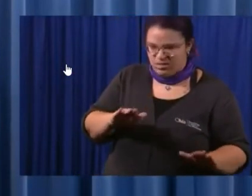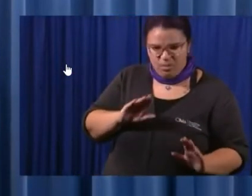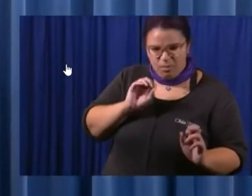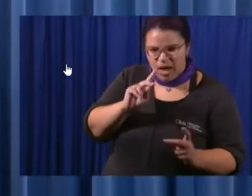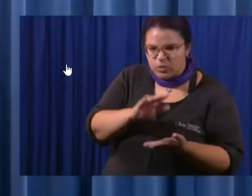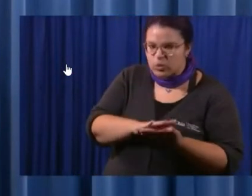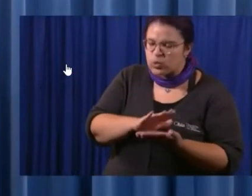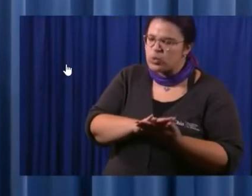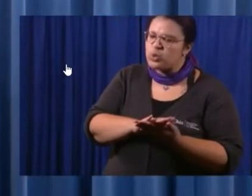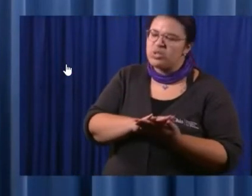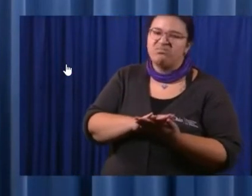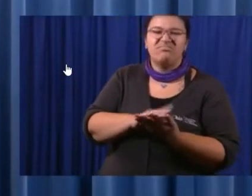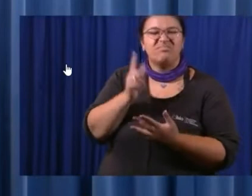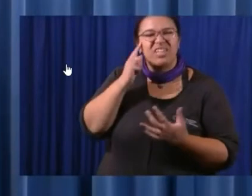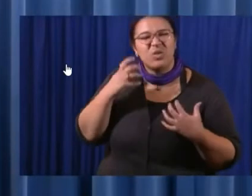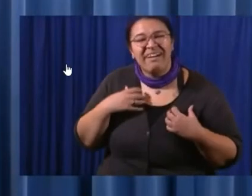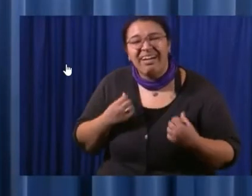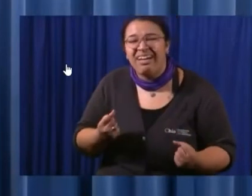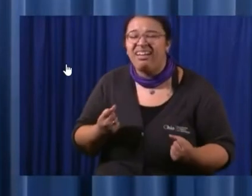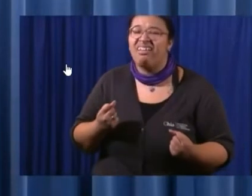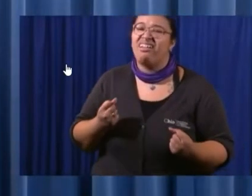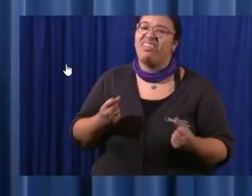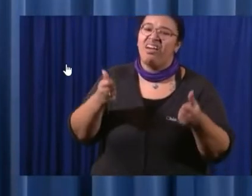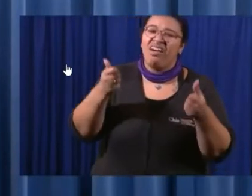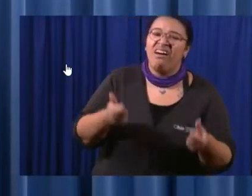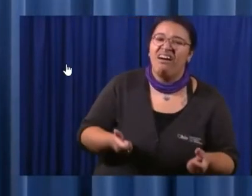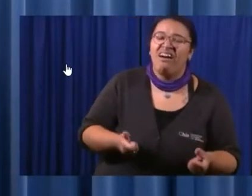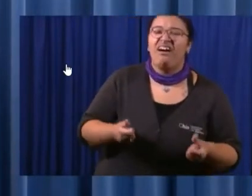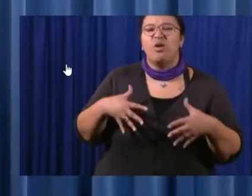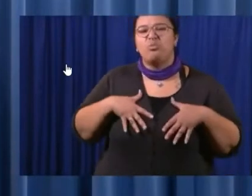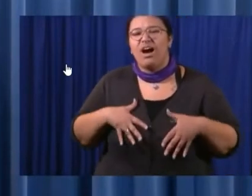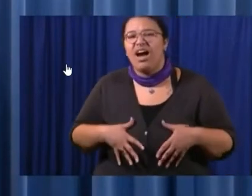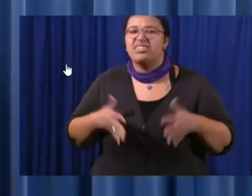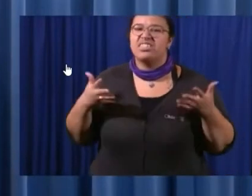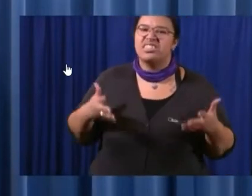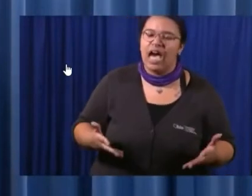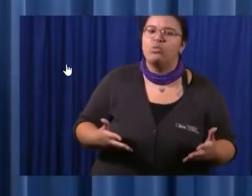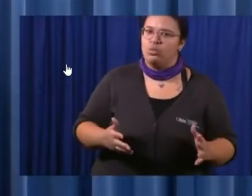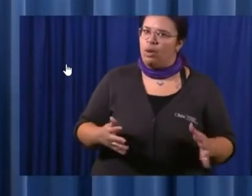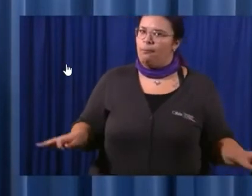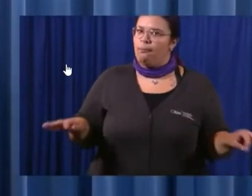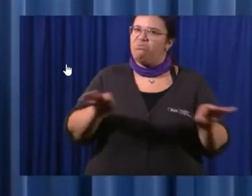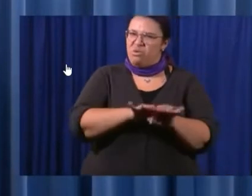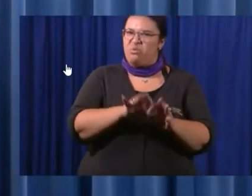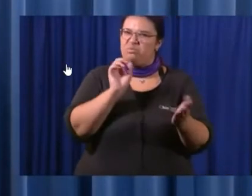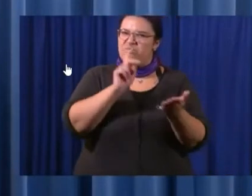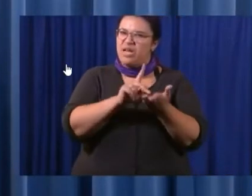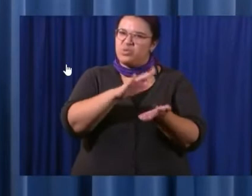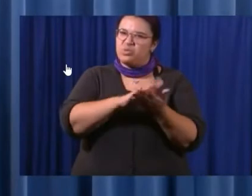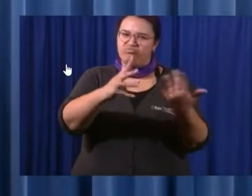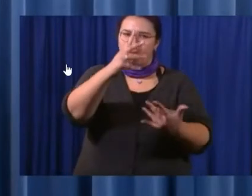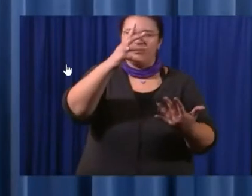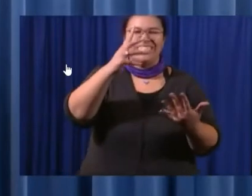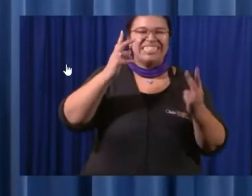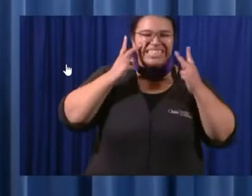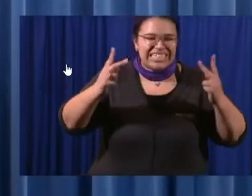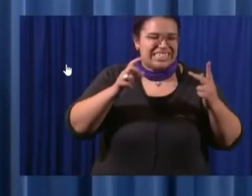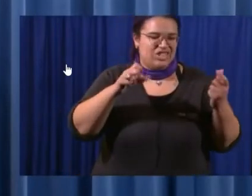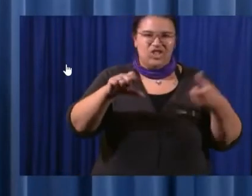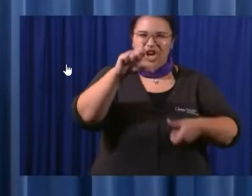that kids need to go back to school. We're going to continue to monitor the hospital numbers. I don't think